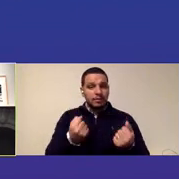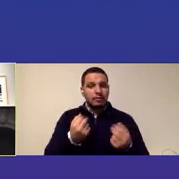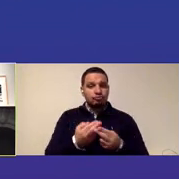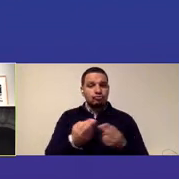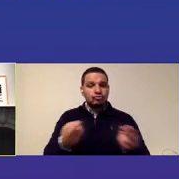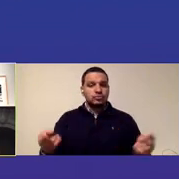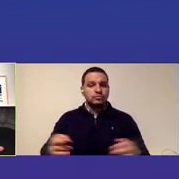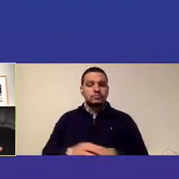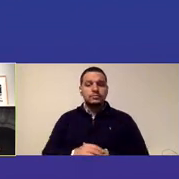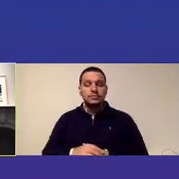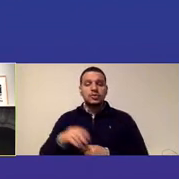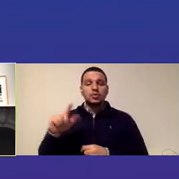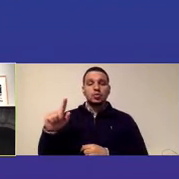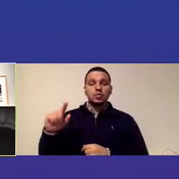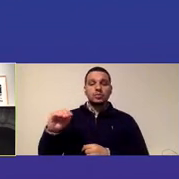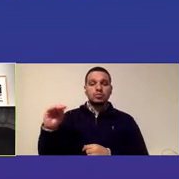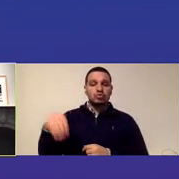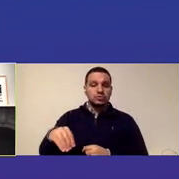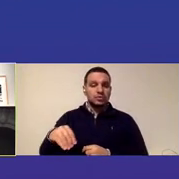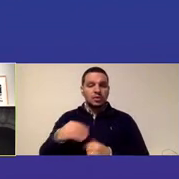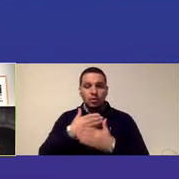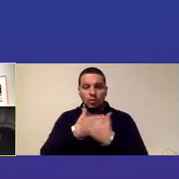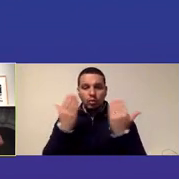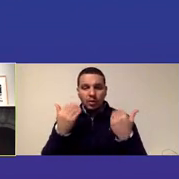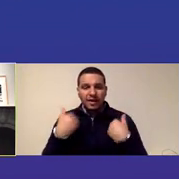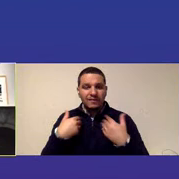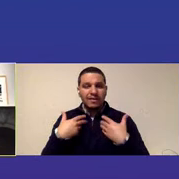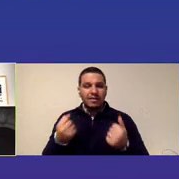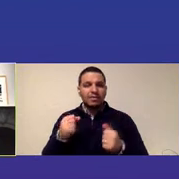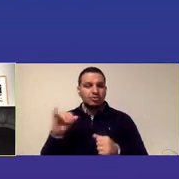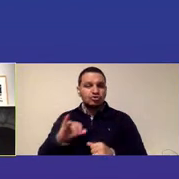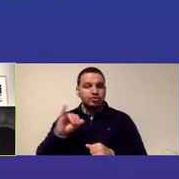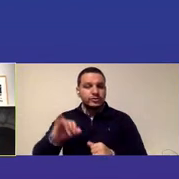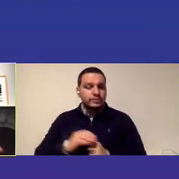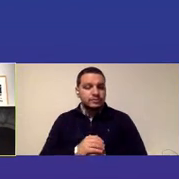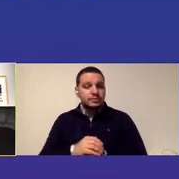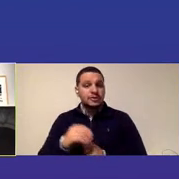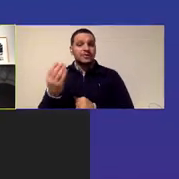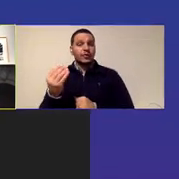resources. 21% do not have health coverage. And